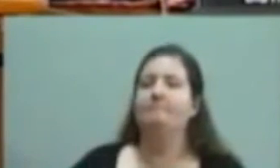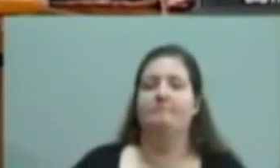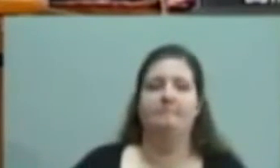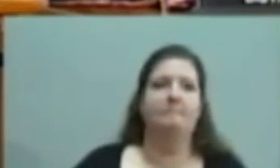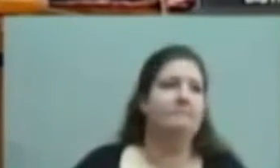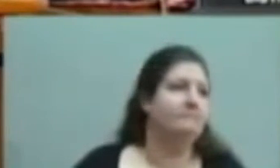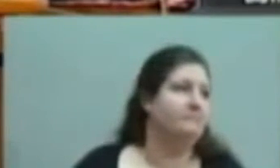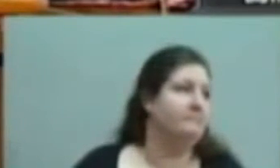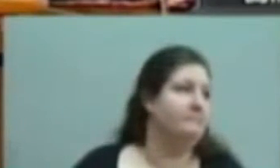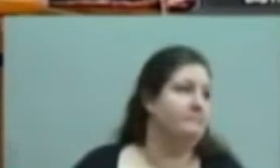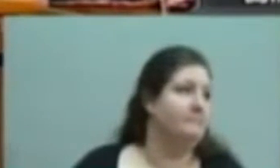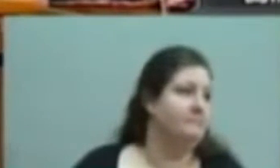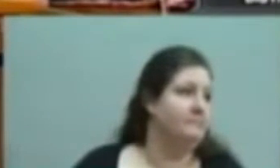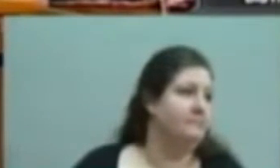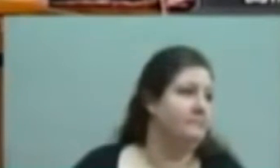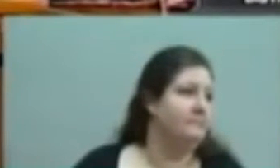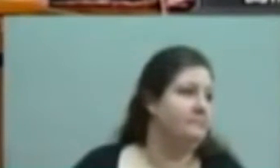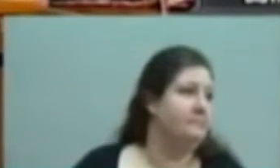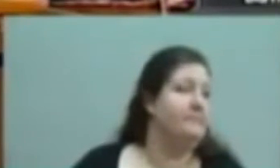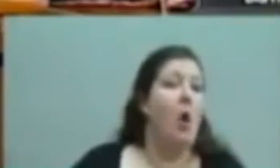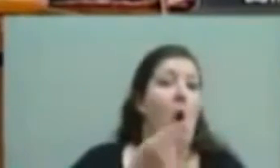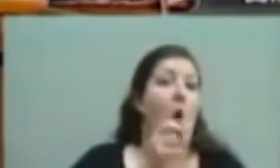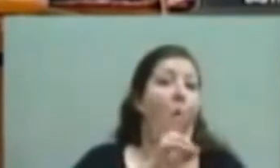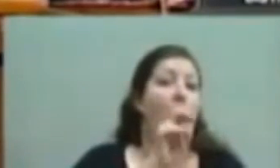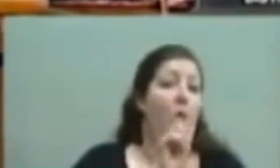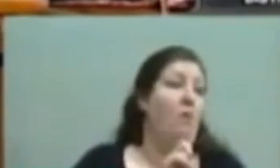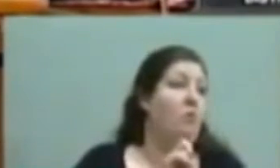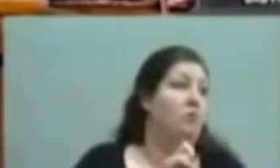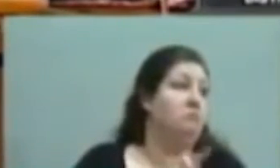Ms. Horn and then Ms. Brady.